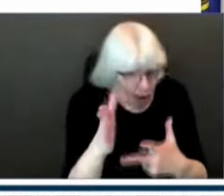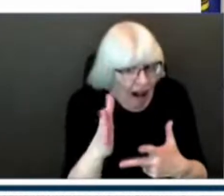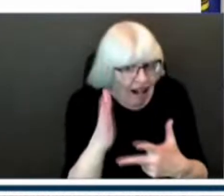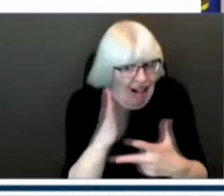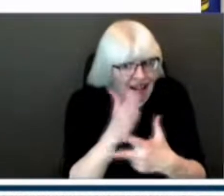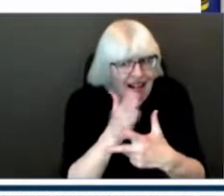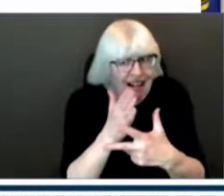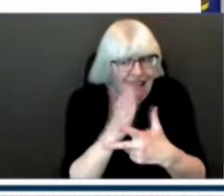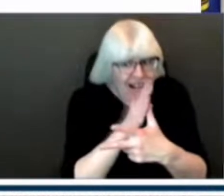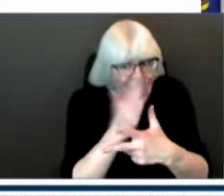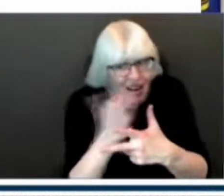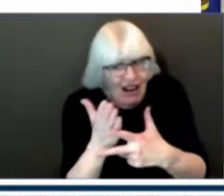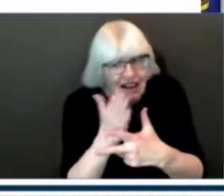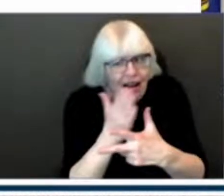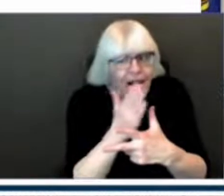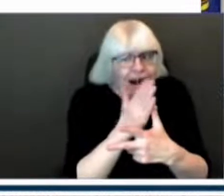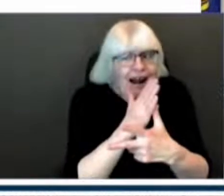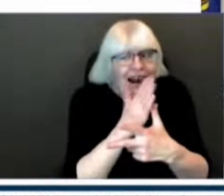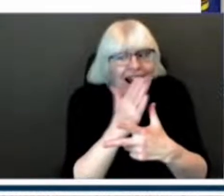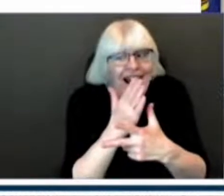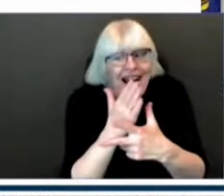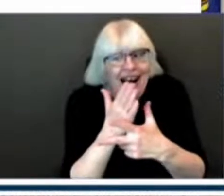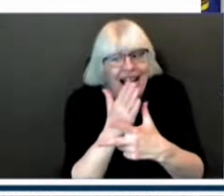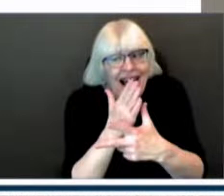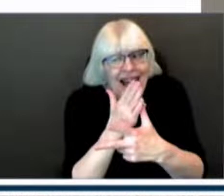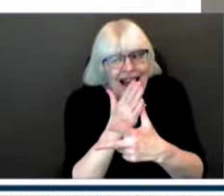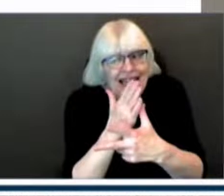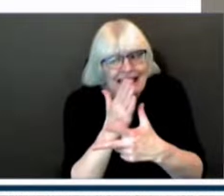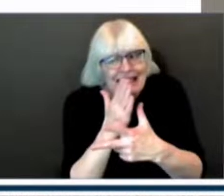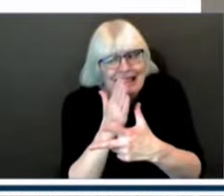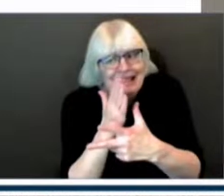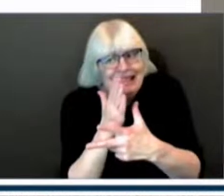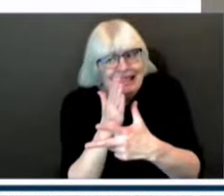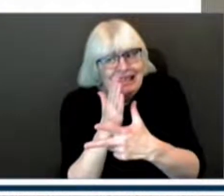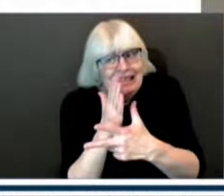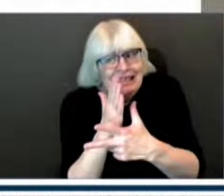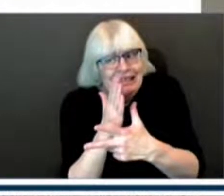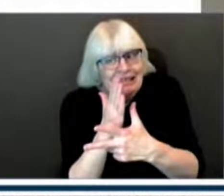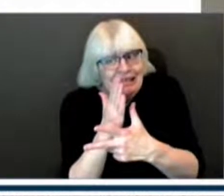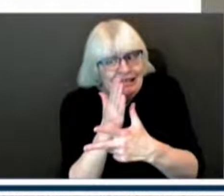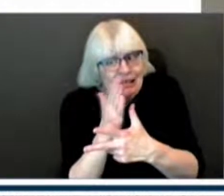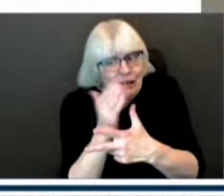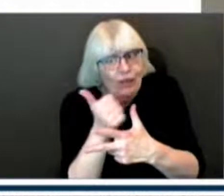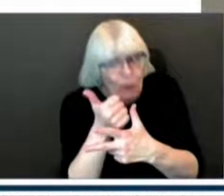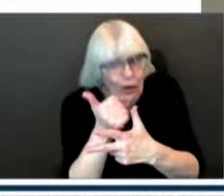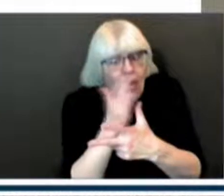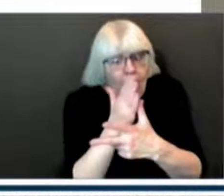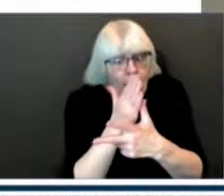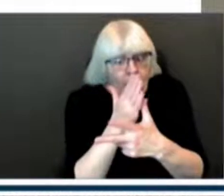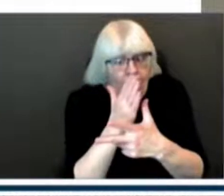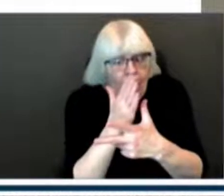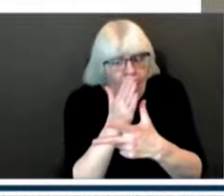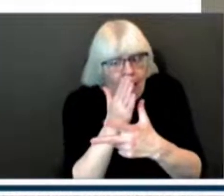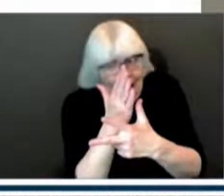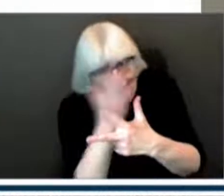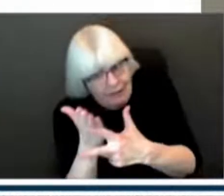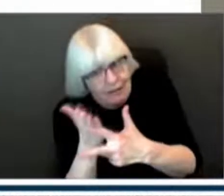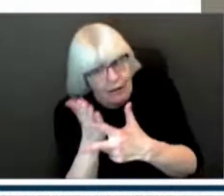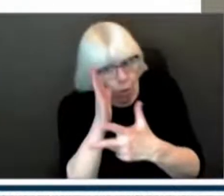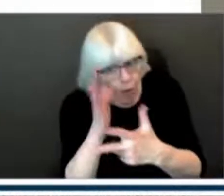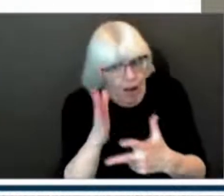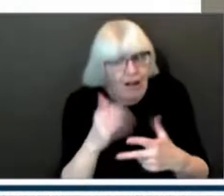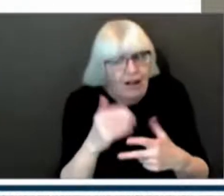move forward? So there's always the possibility of some new variant or change that I'll never rule that out, right? But